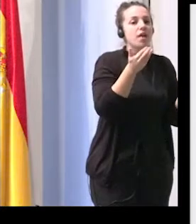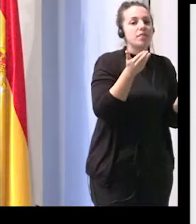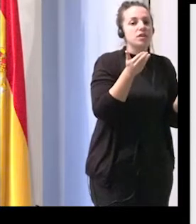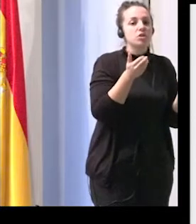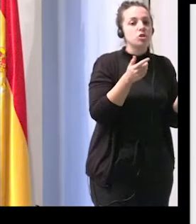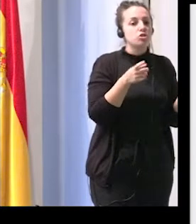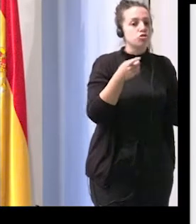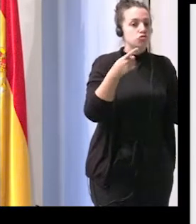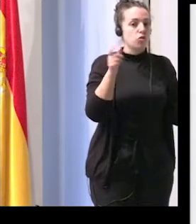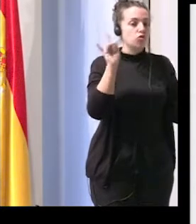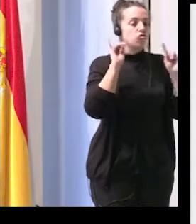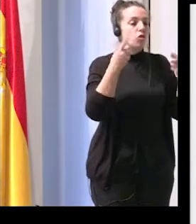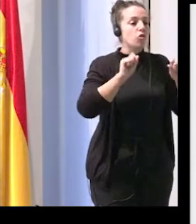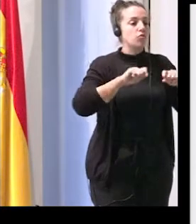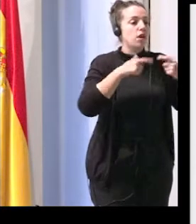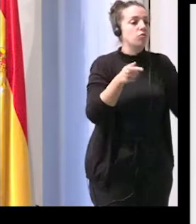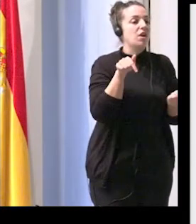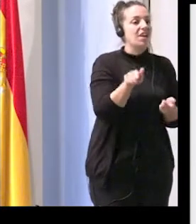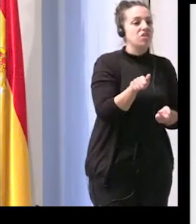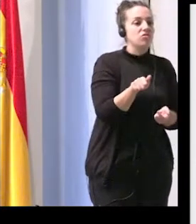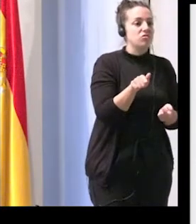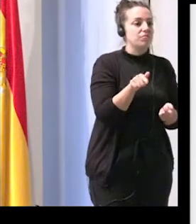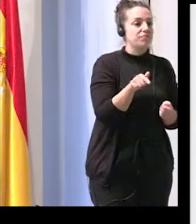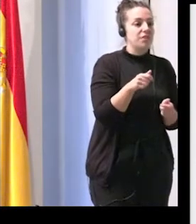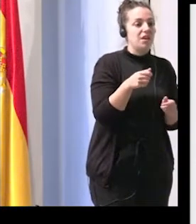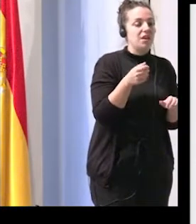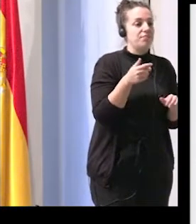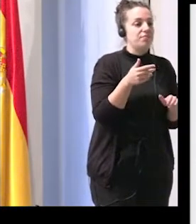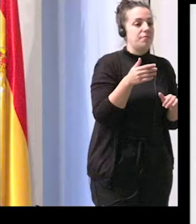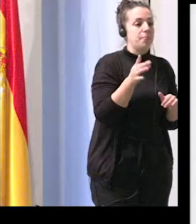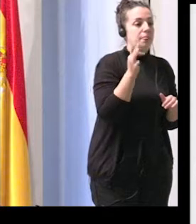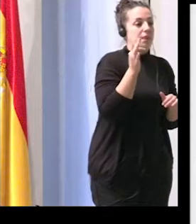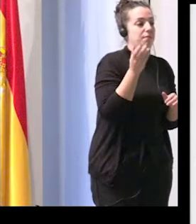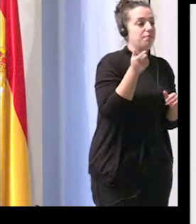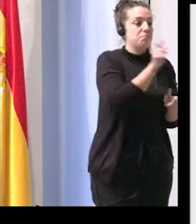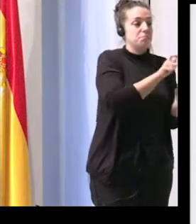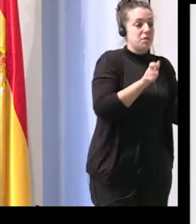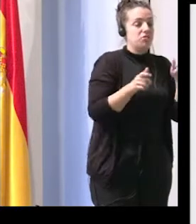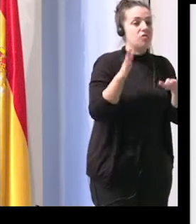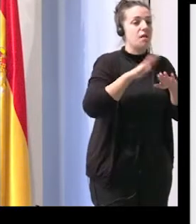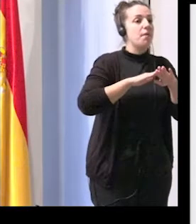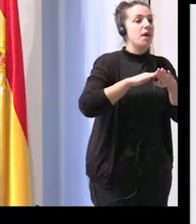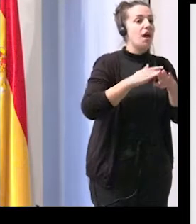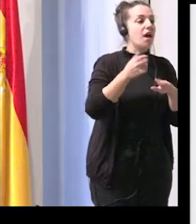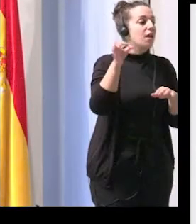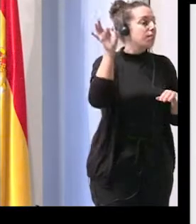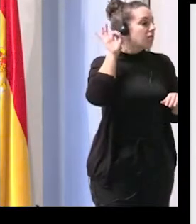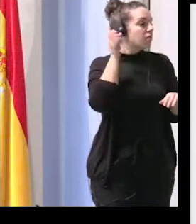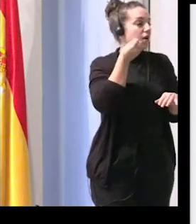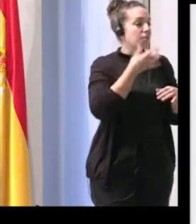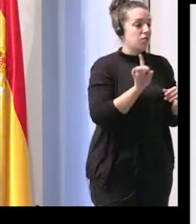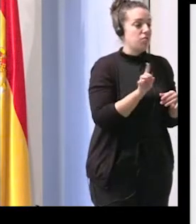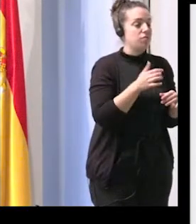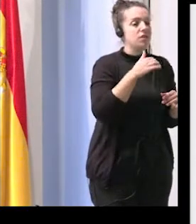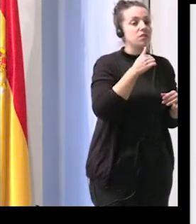cochlear implant candidates. We were leaving them with unilateral loss, asymmetric hearing. So we decided